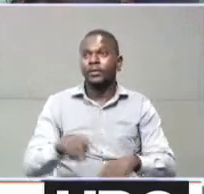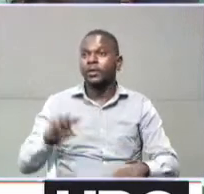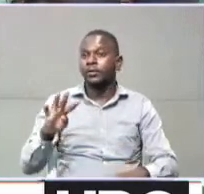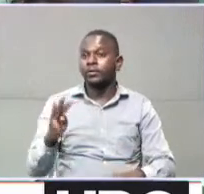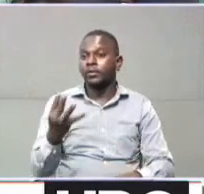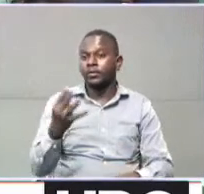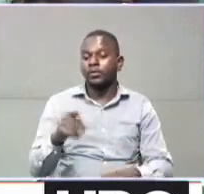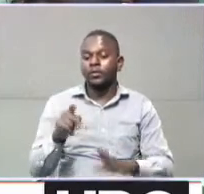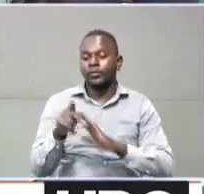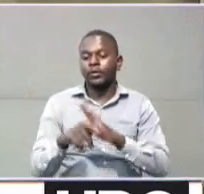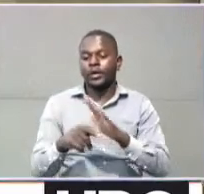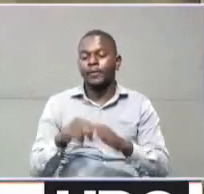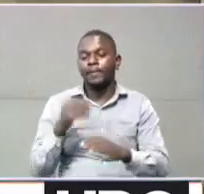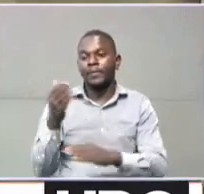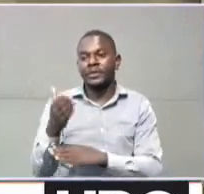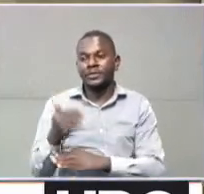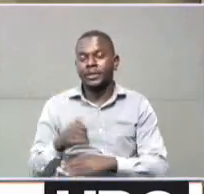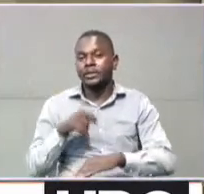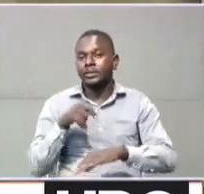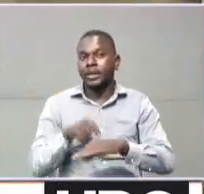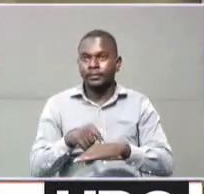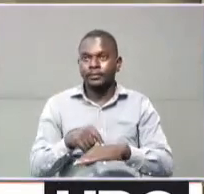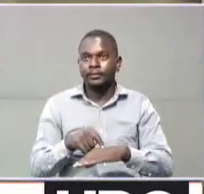we have prime minister's time